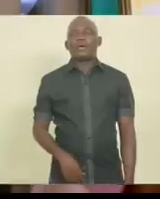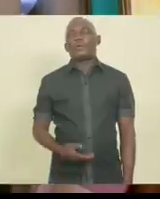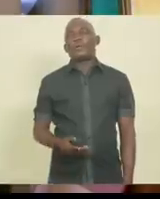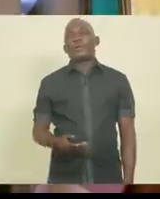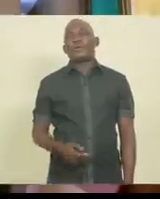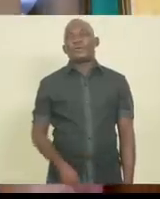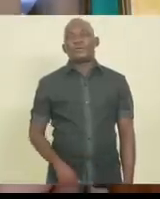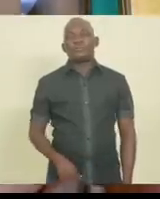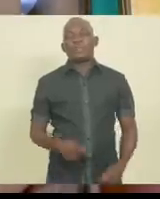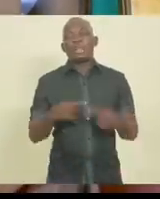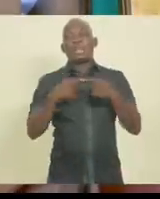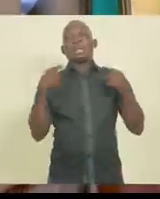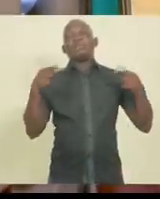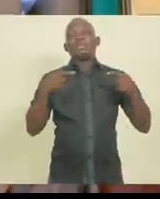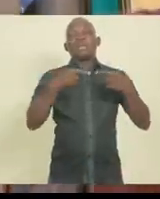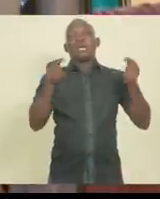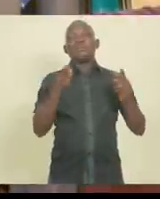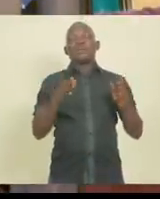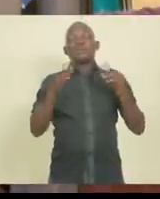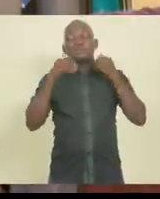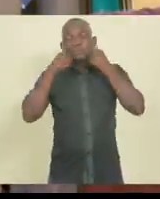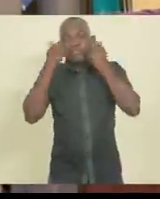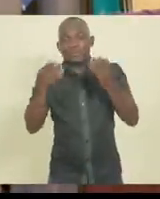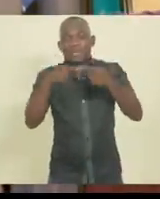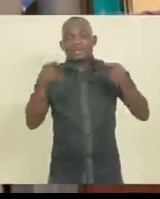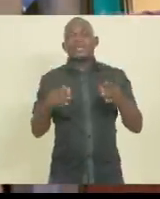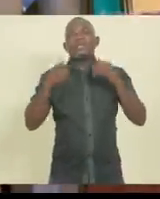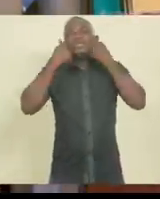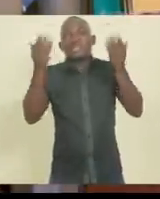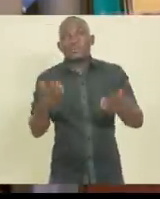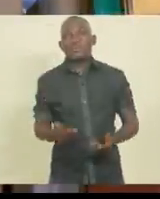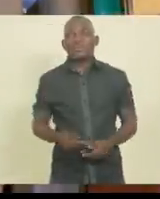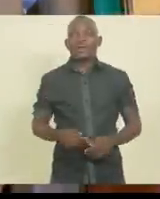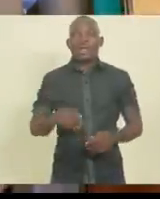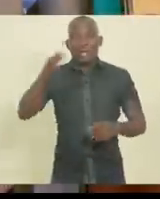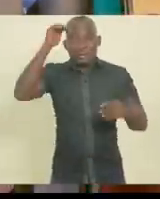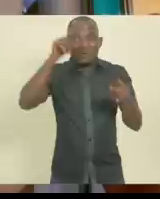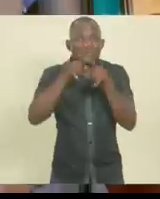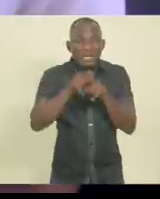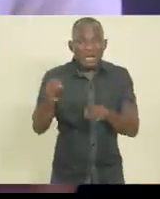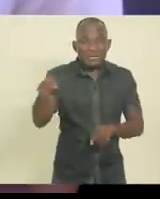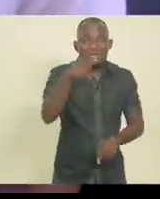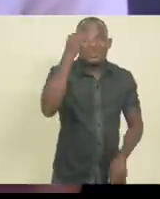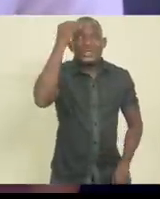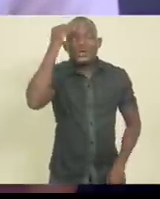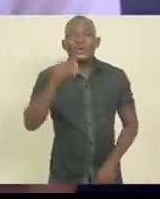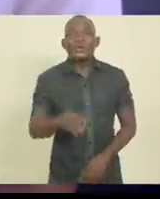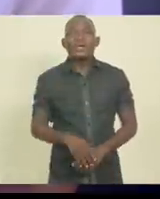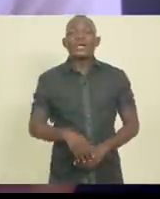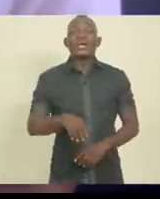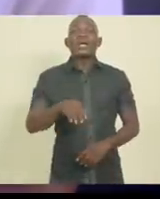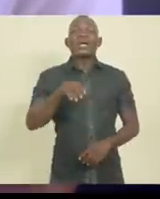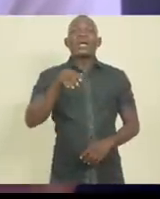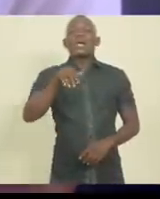brethren. Do you know that any weapon fashioned against me, you, and you cannot